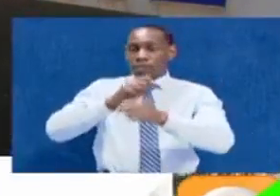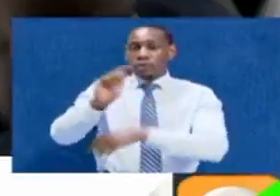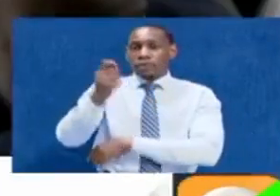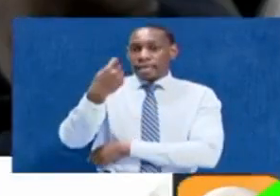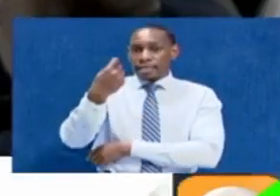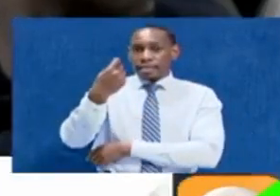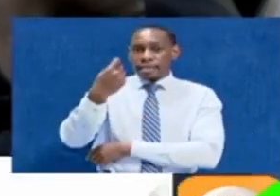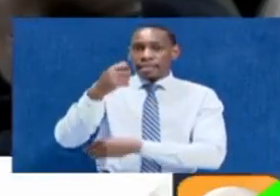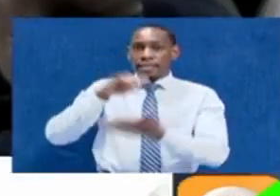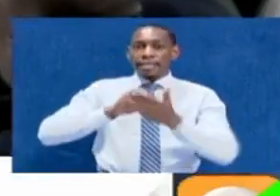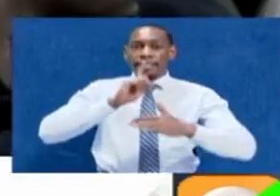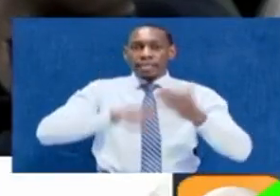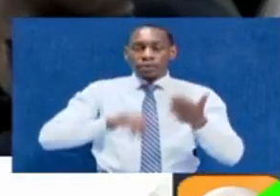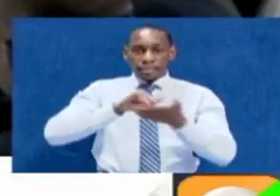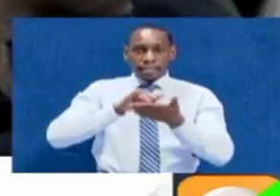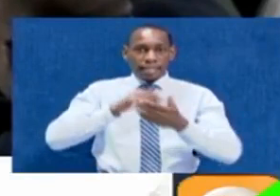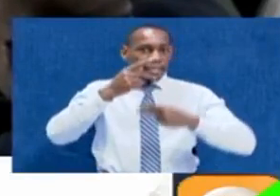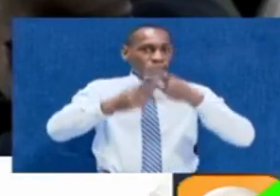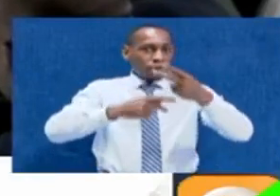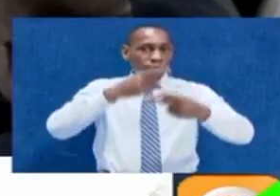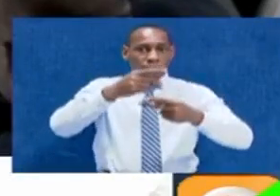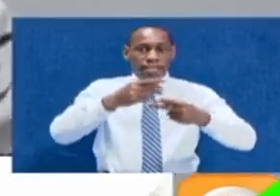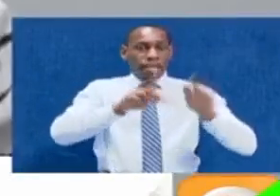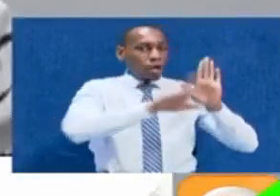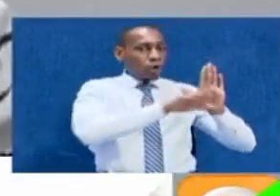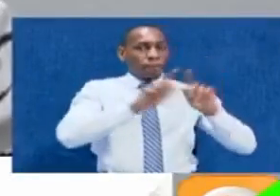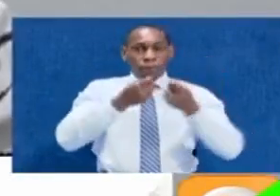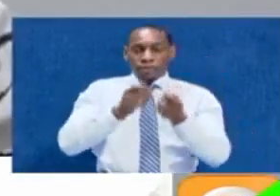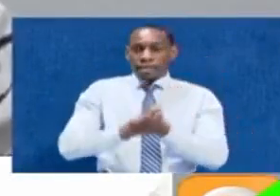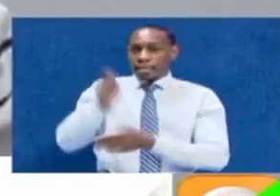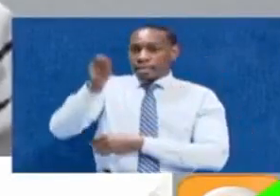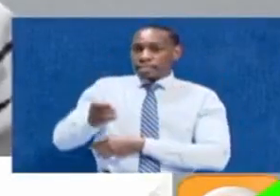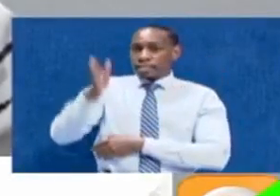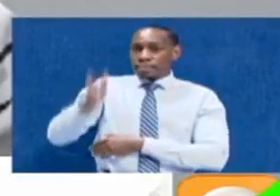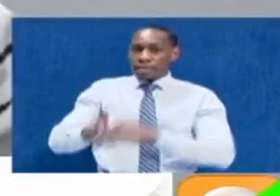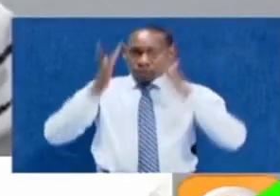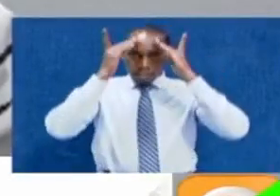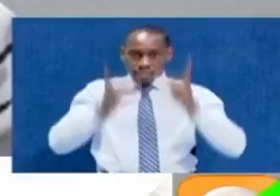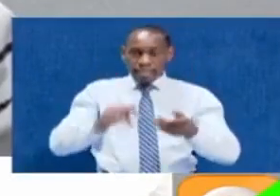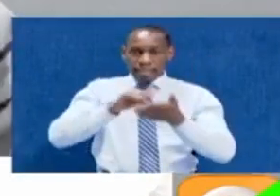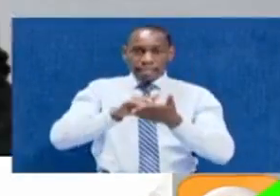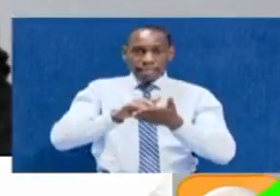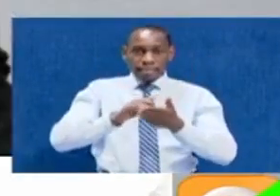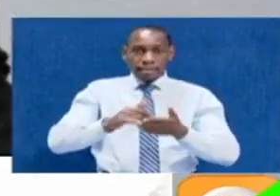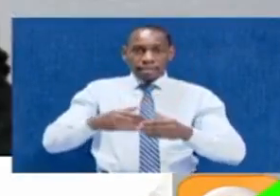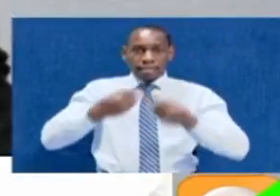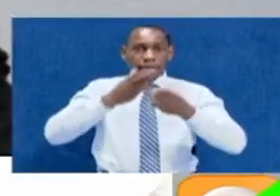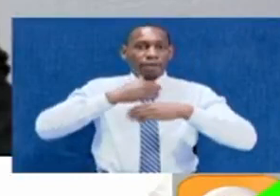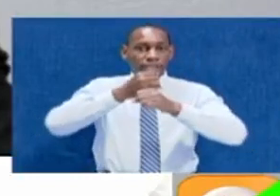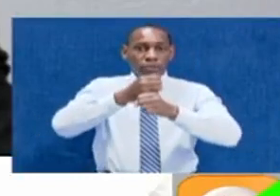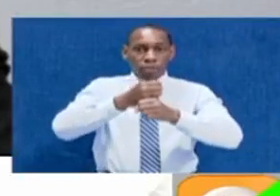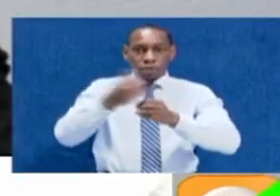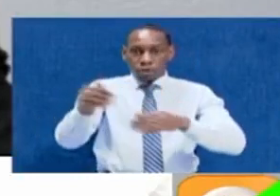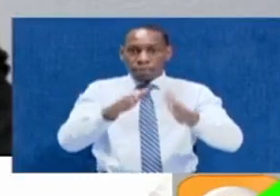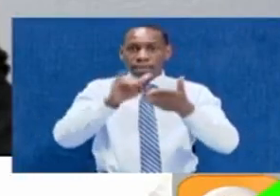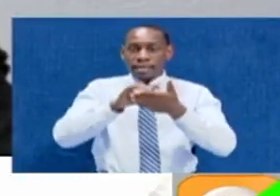of Kenya, who argued that the process was an illegality. The judge ruled that the leave granted to the association will